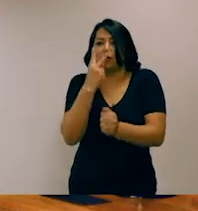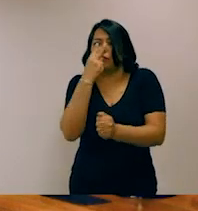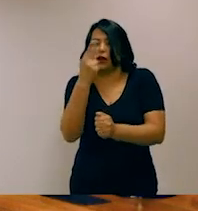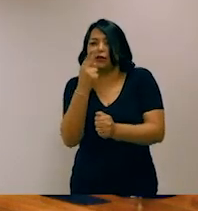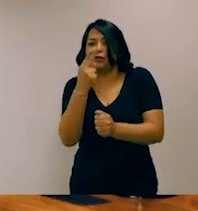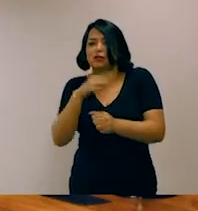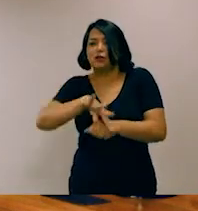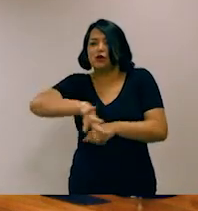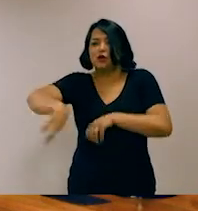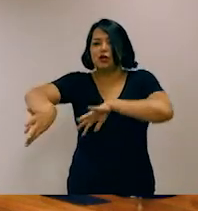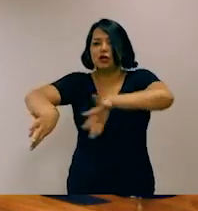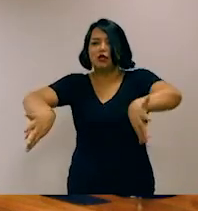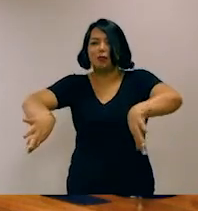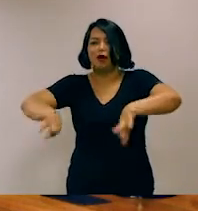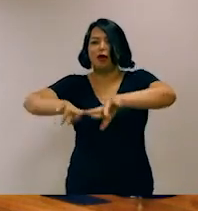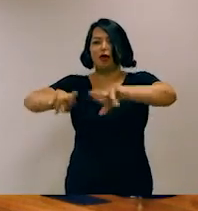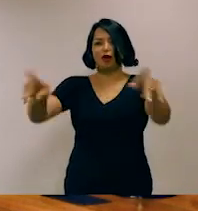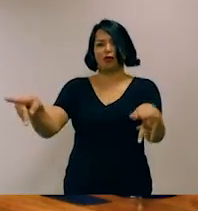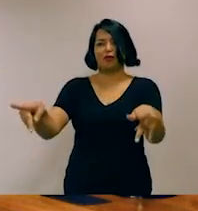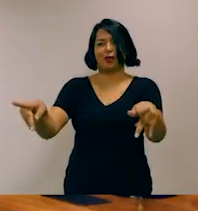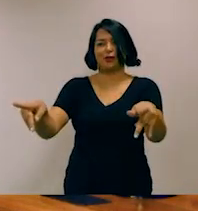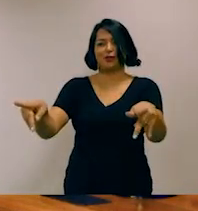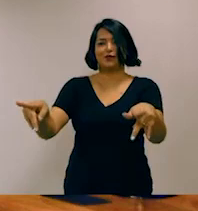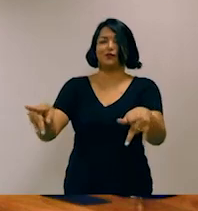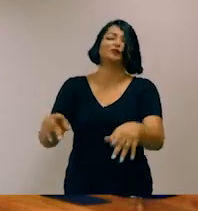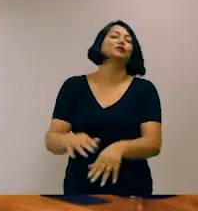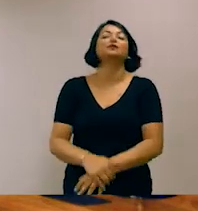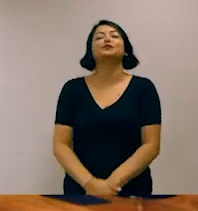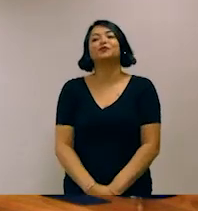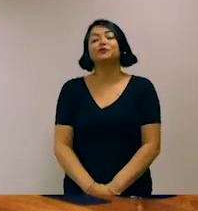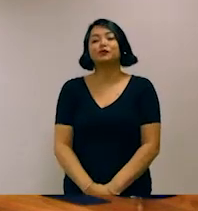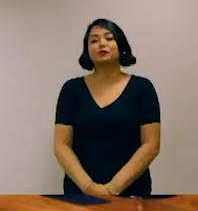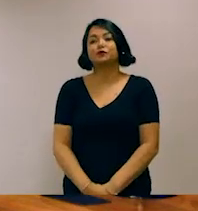and you're going to separate the ones that are different.